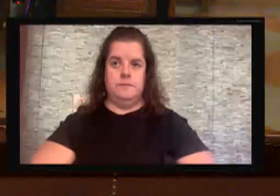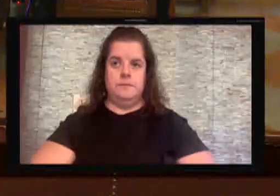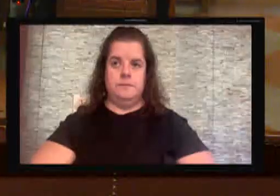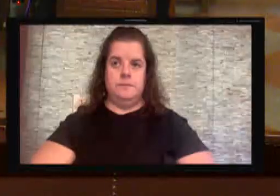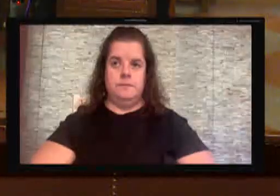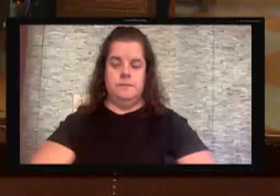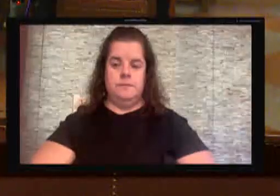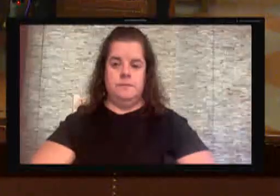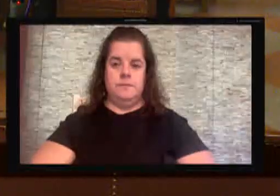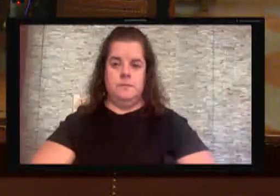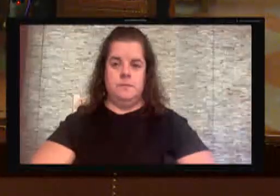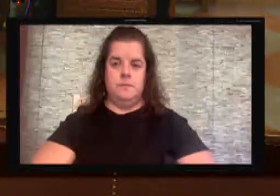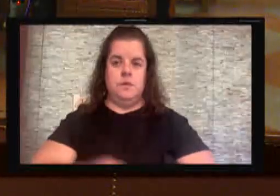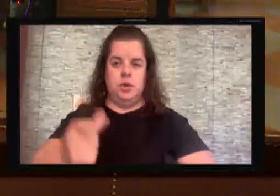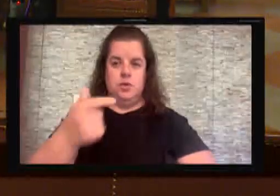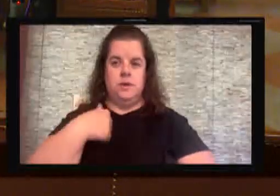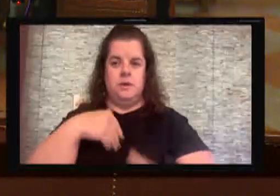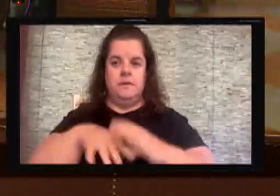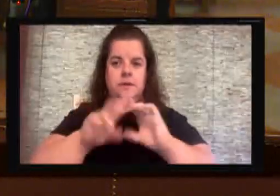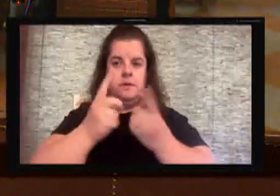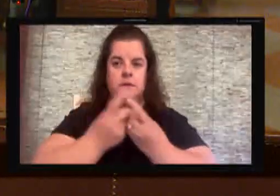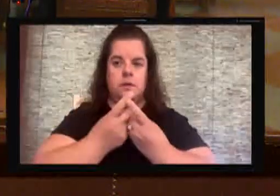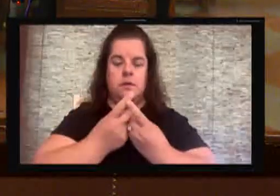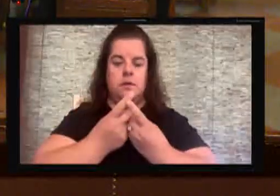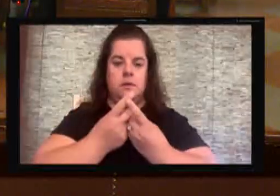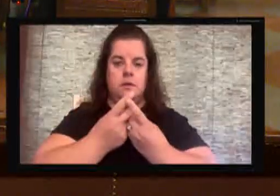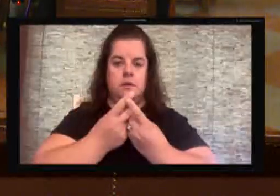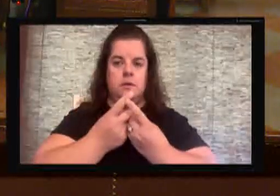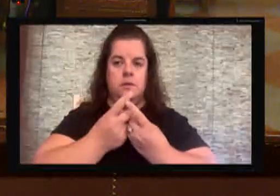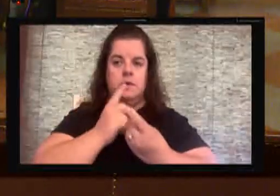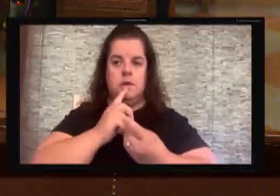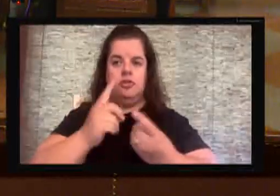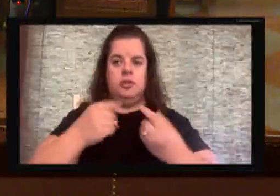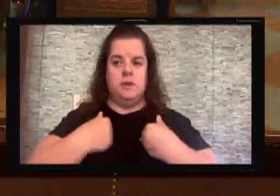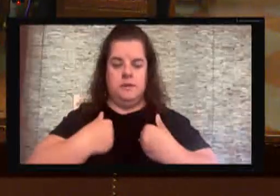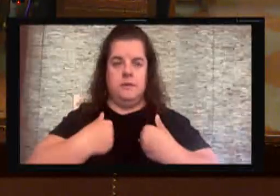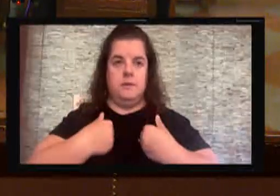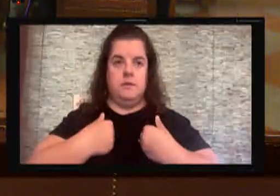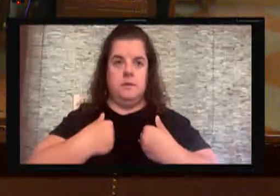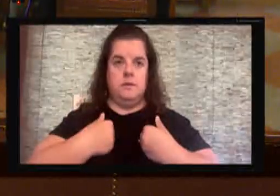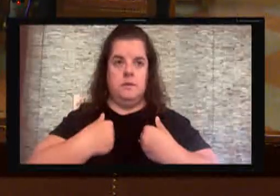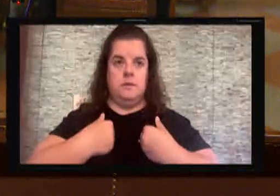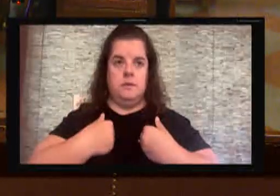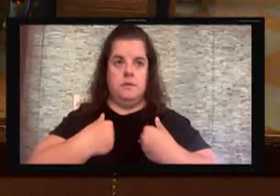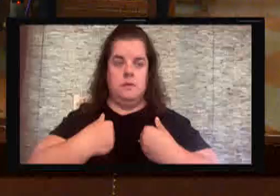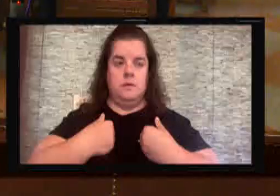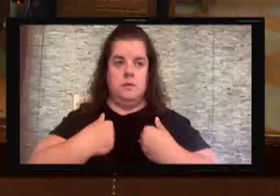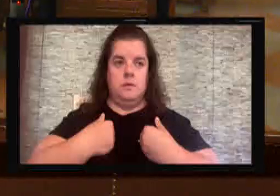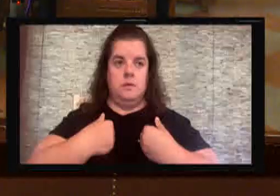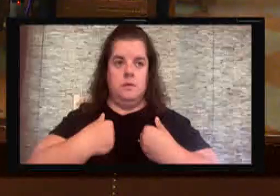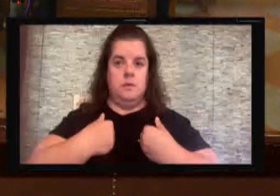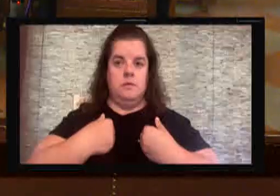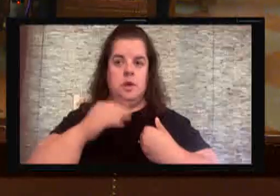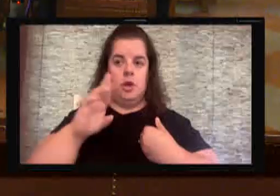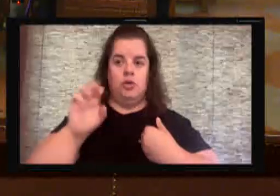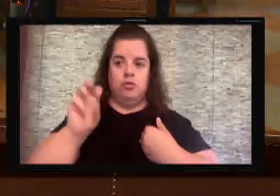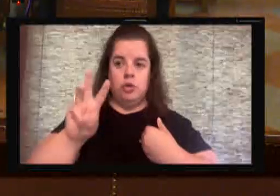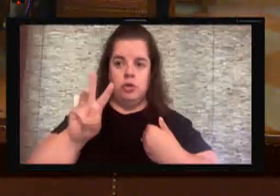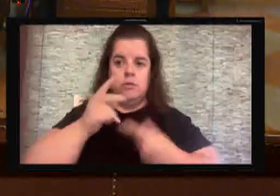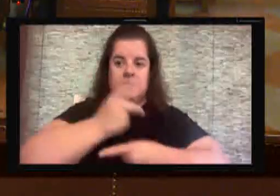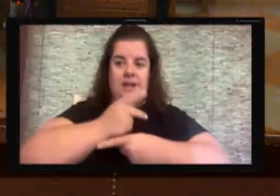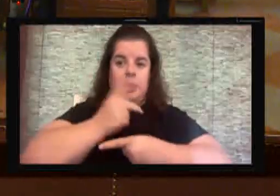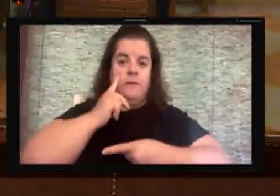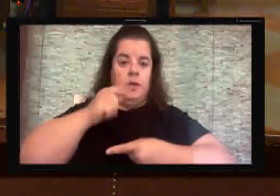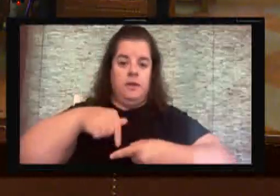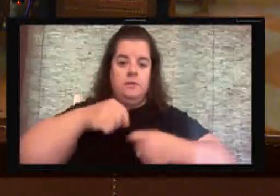You have in your department. You actually have a crew that will go out and maintain these properties, right?